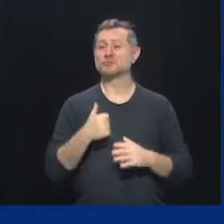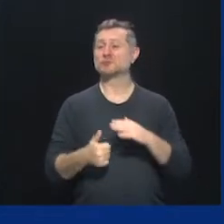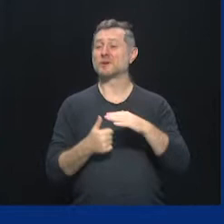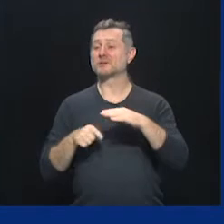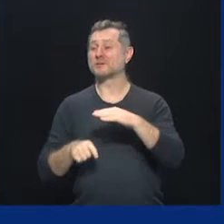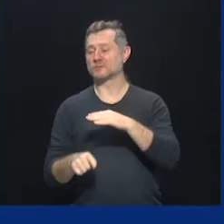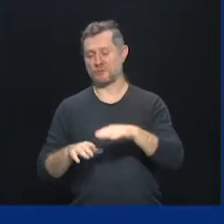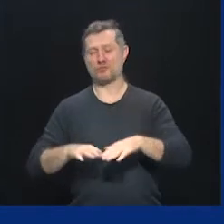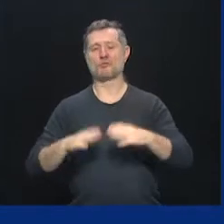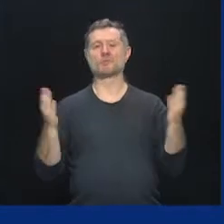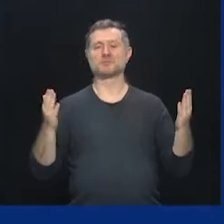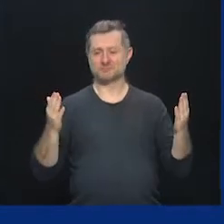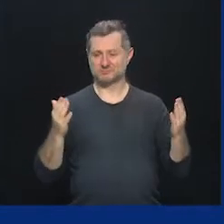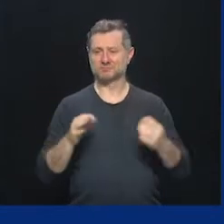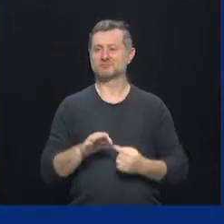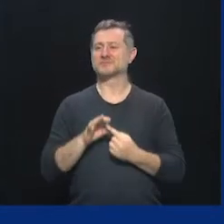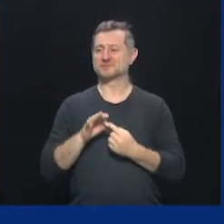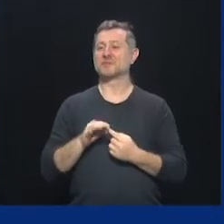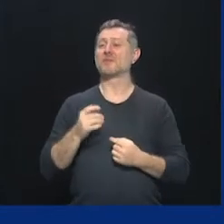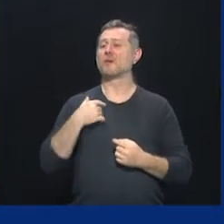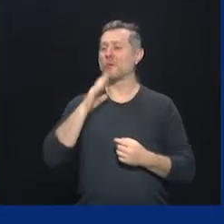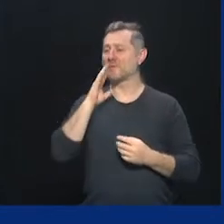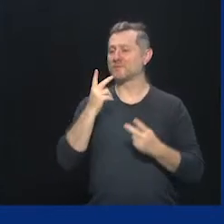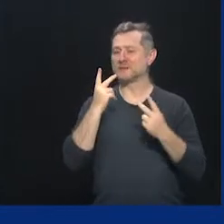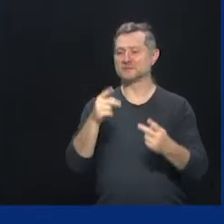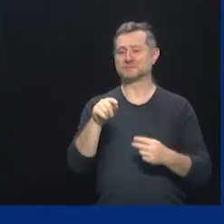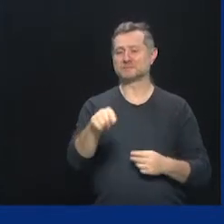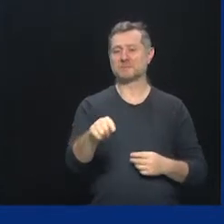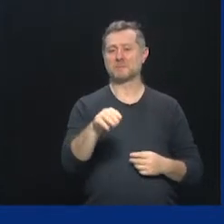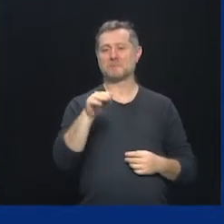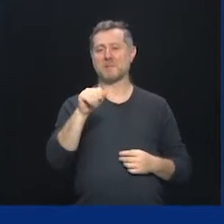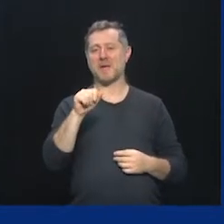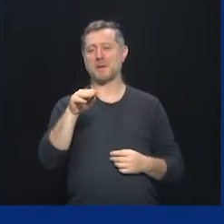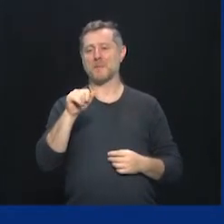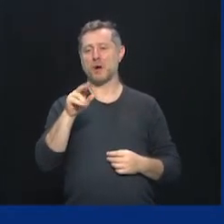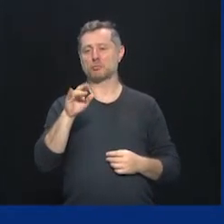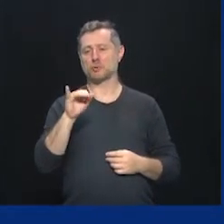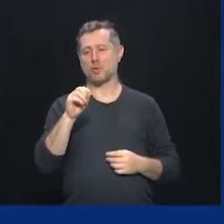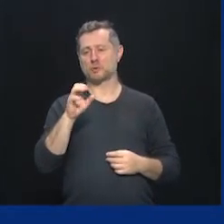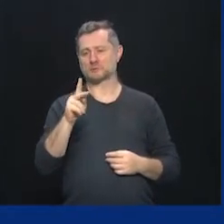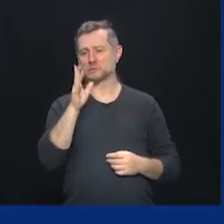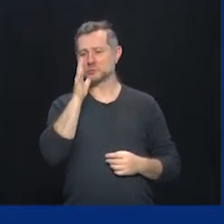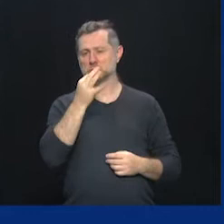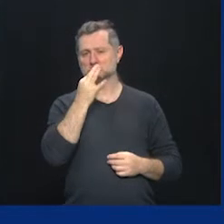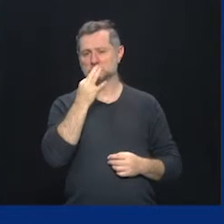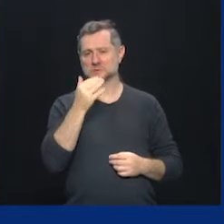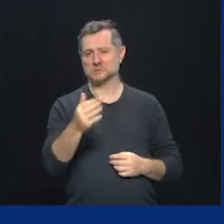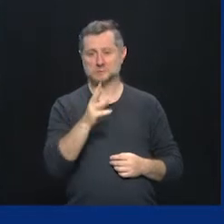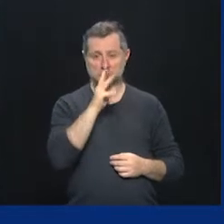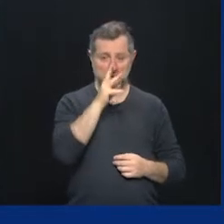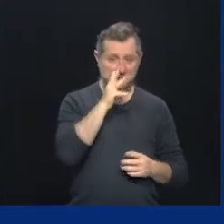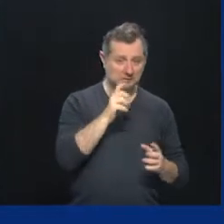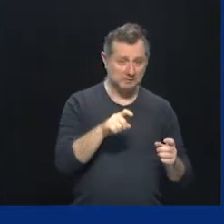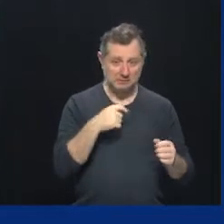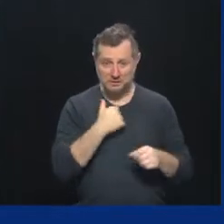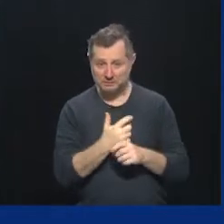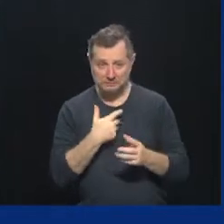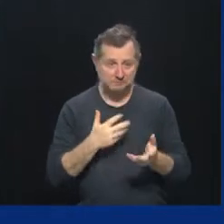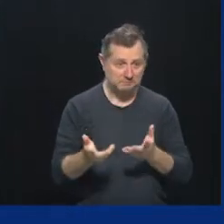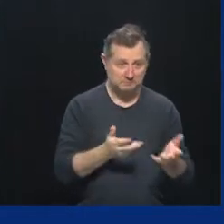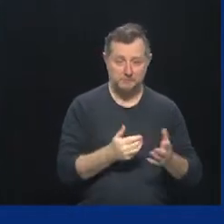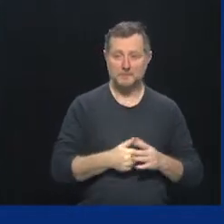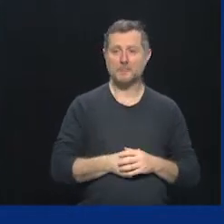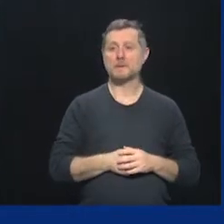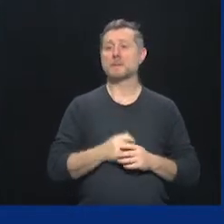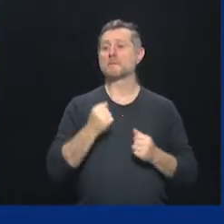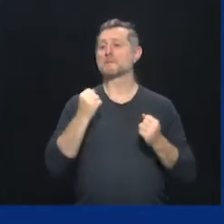Mamaroneck and Pelham. I'll be visiting Mamaroneck this afternoon or shortly thereafter this, and to see how those are operating and see whatever they need. Uninhabitable homes